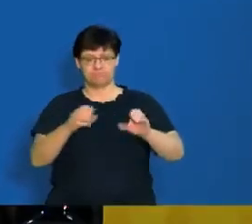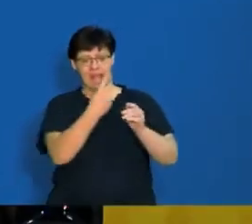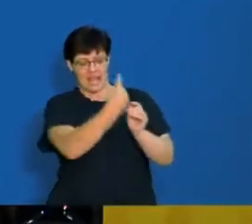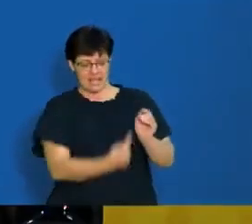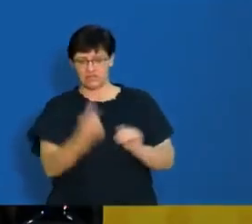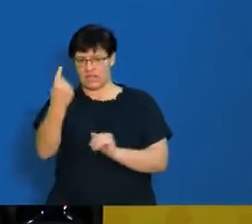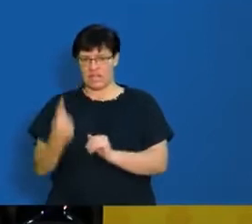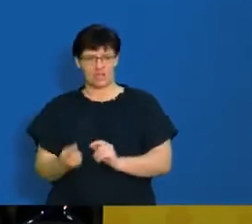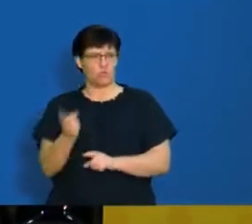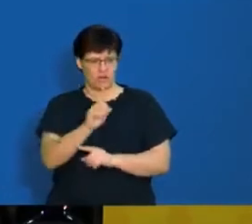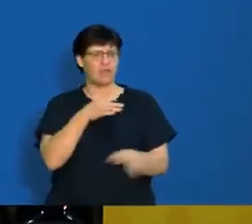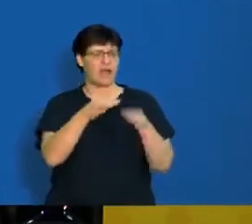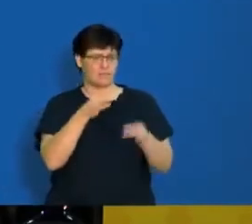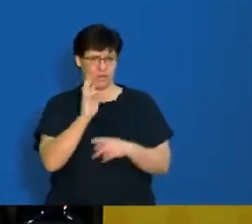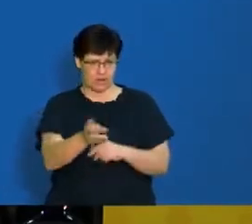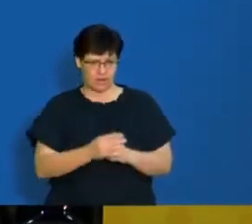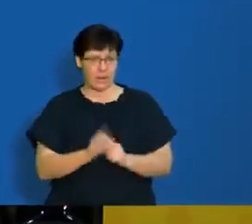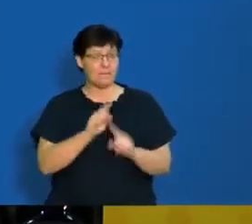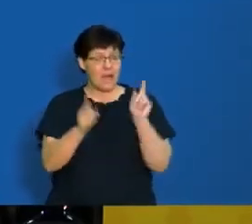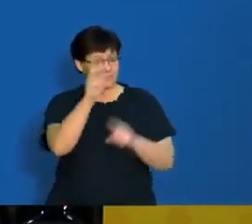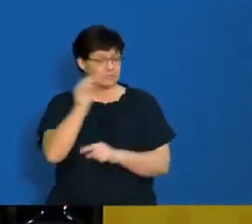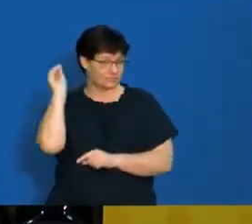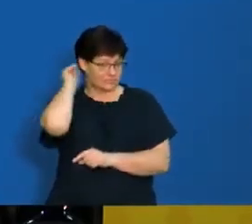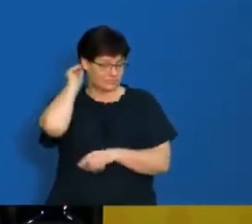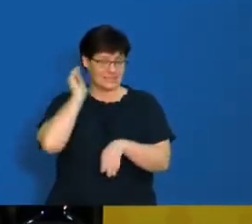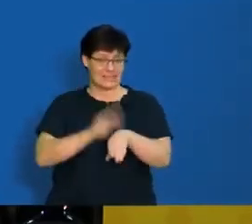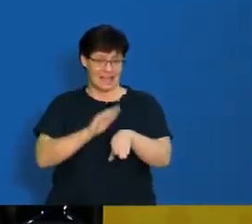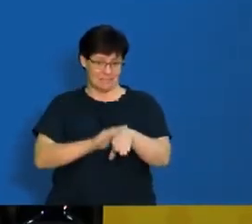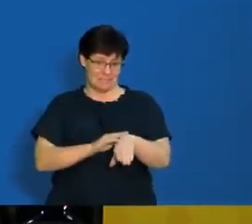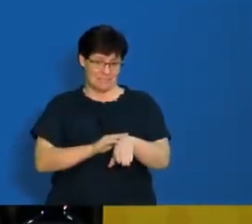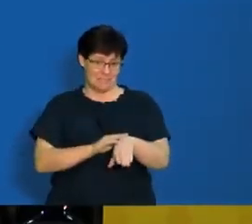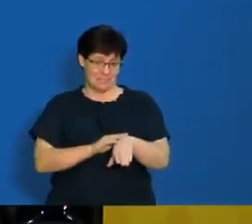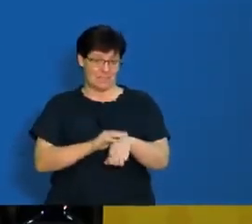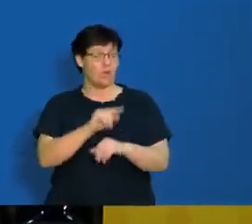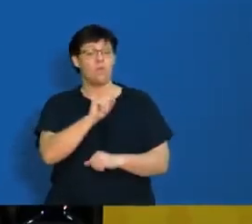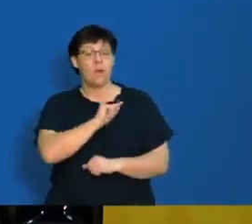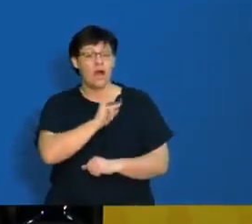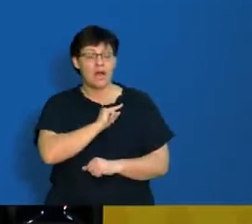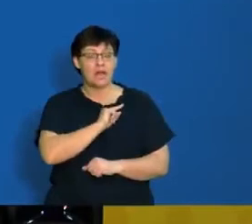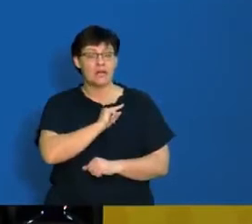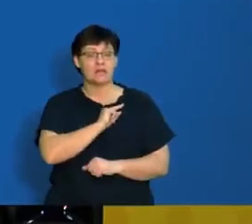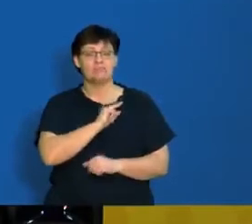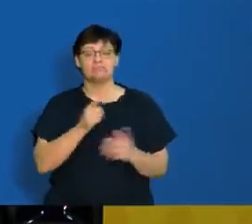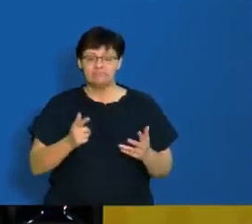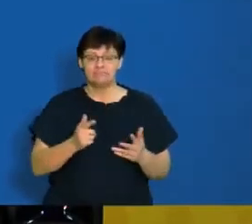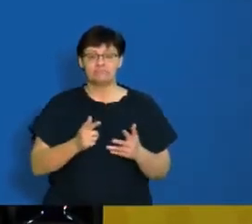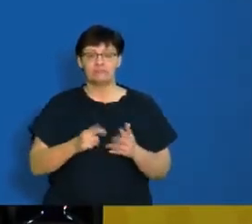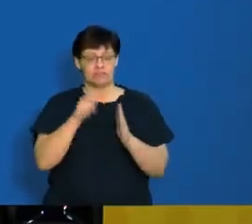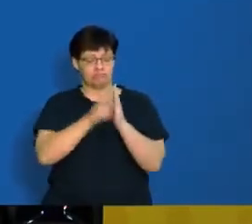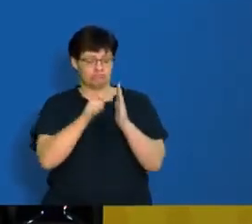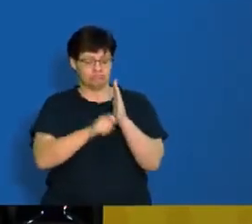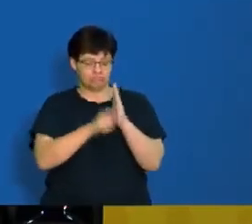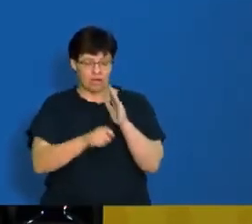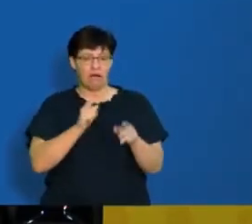section consists of, but you have to be mindful of the time because you don't want to see yourself going over